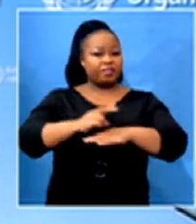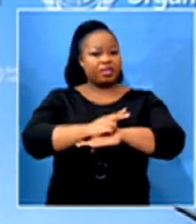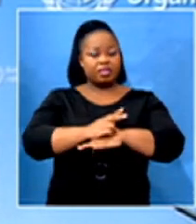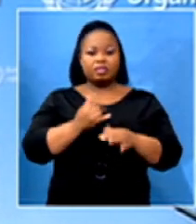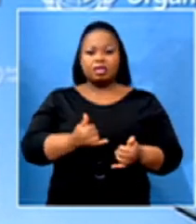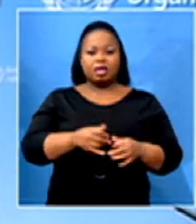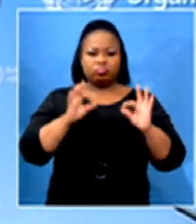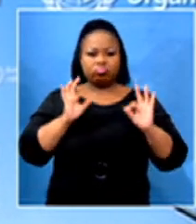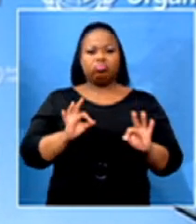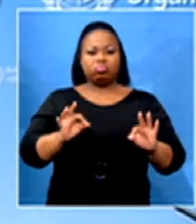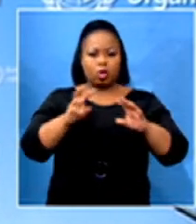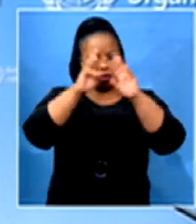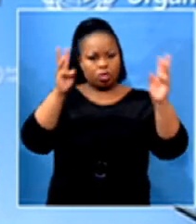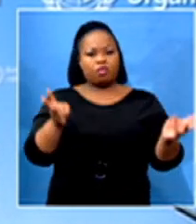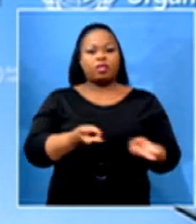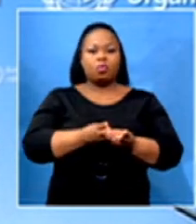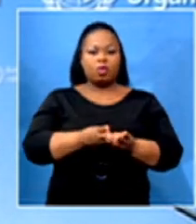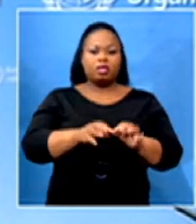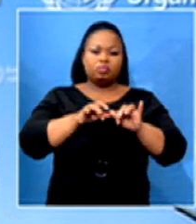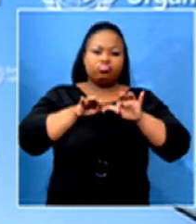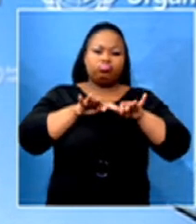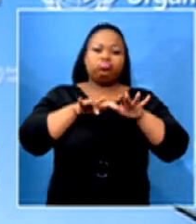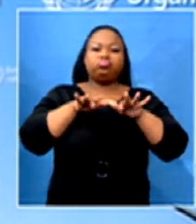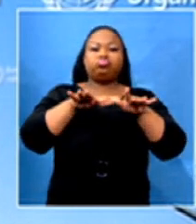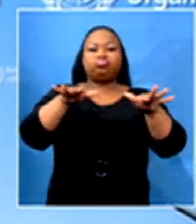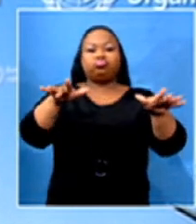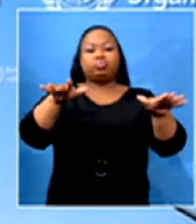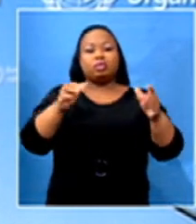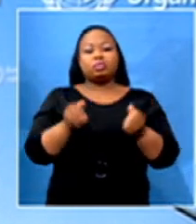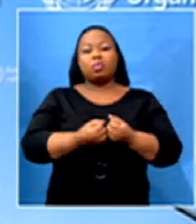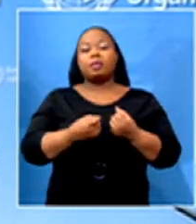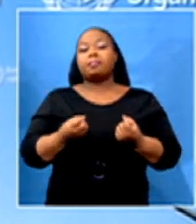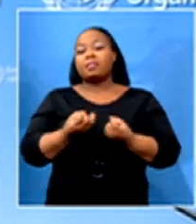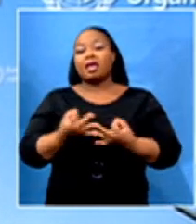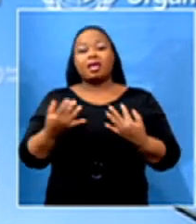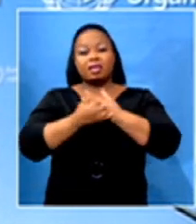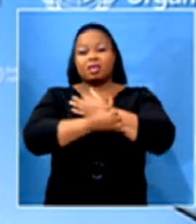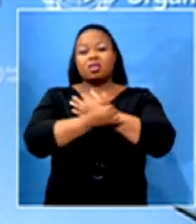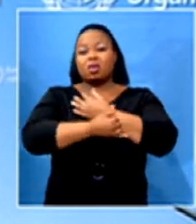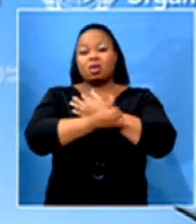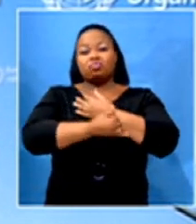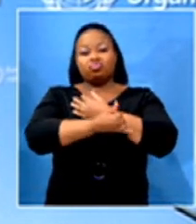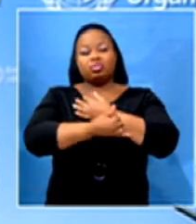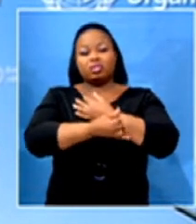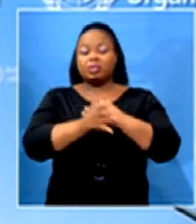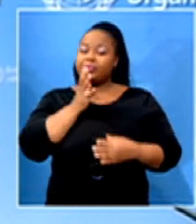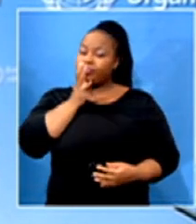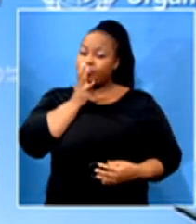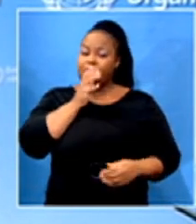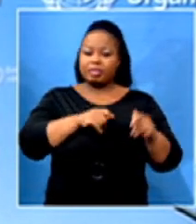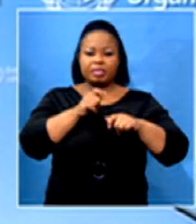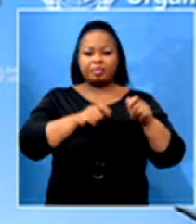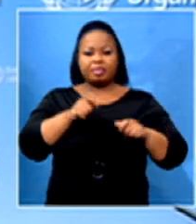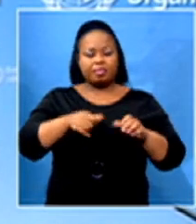well established at a global level. It has reached some of the most populous countries in the world, some of the most populated areas of the